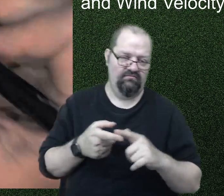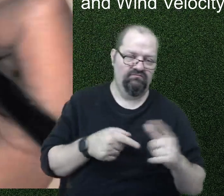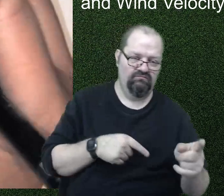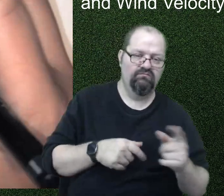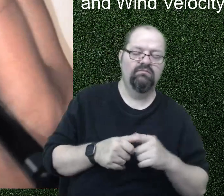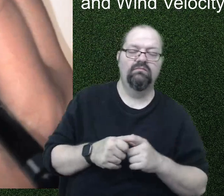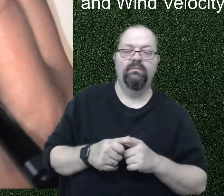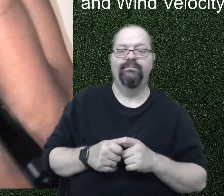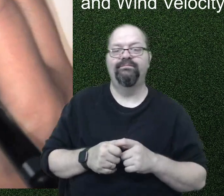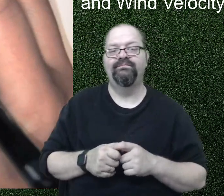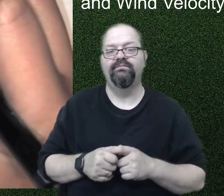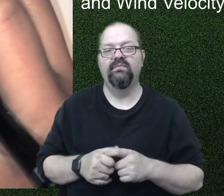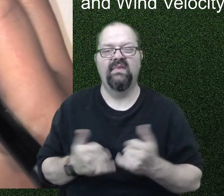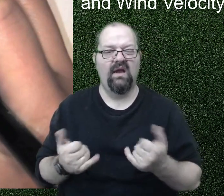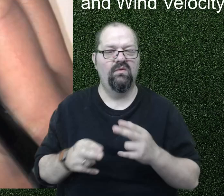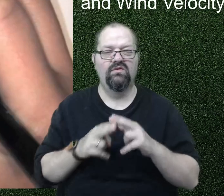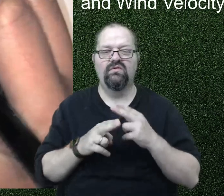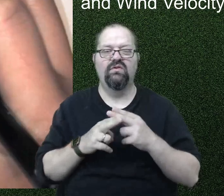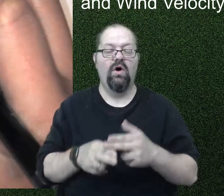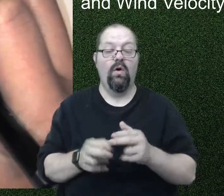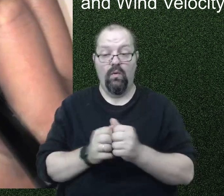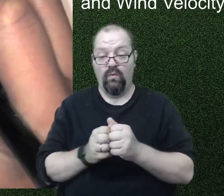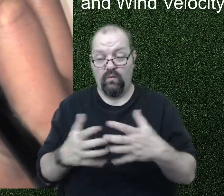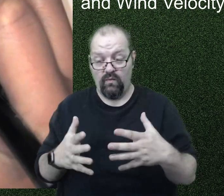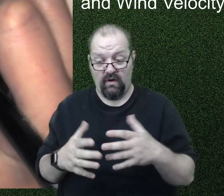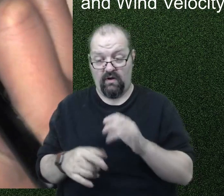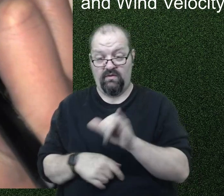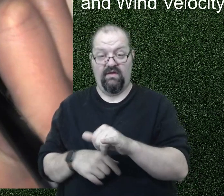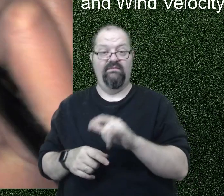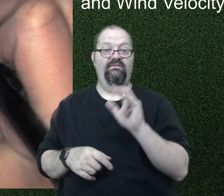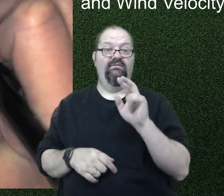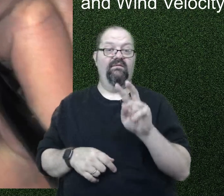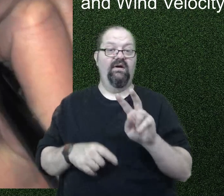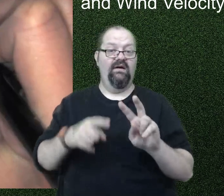velocity of the plane. I'm just going to call it v sub plane.